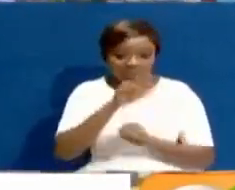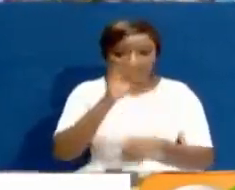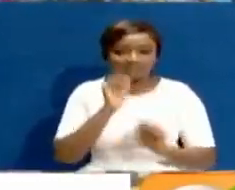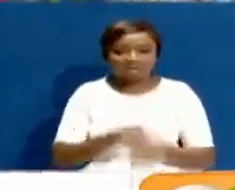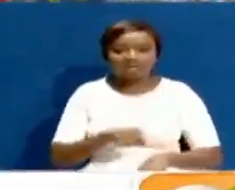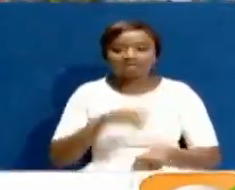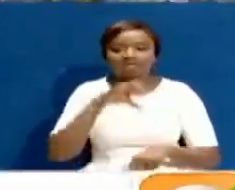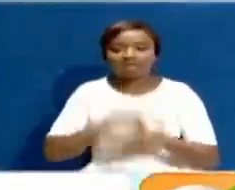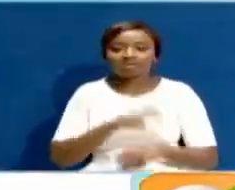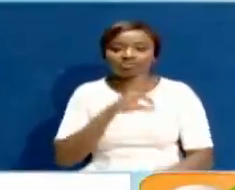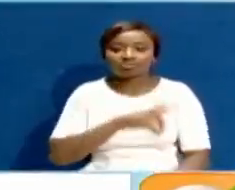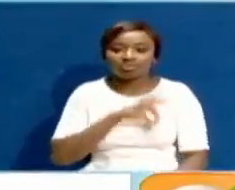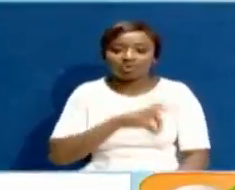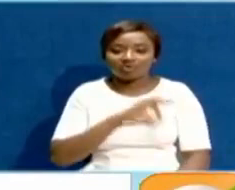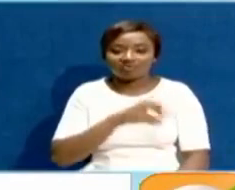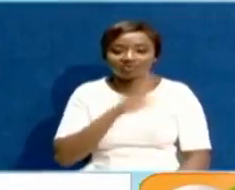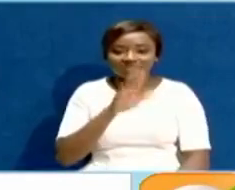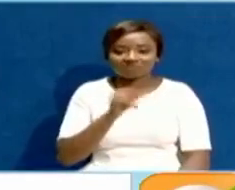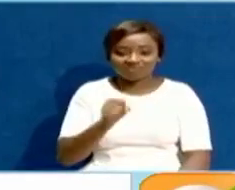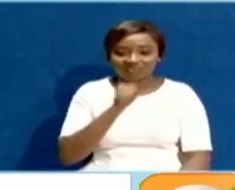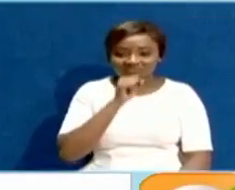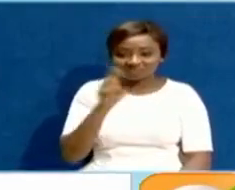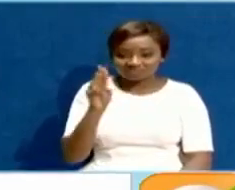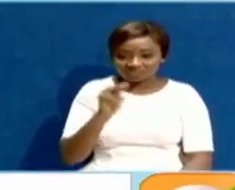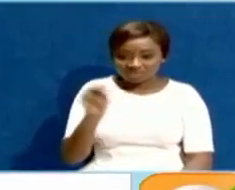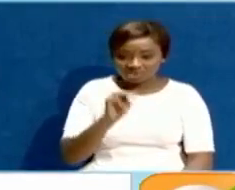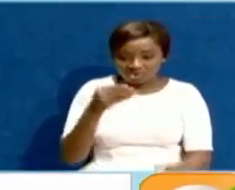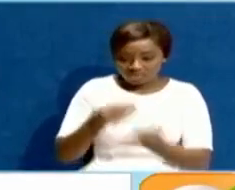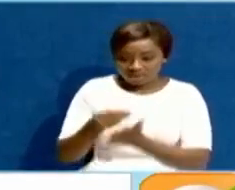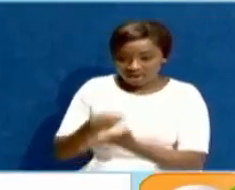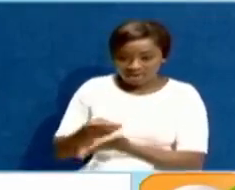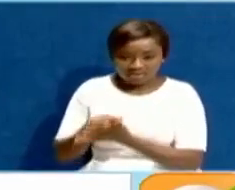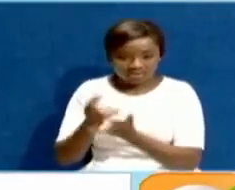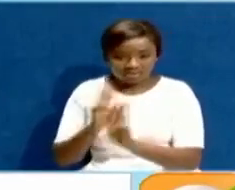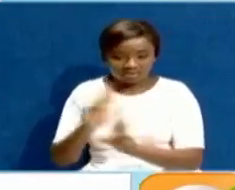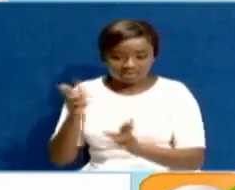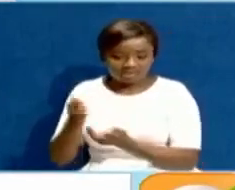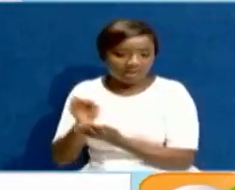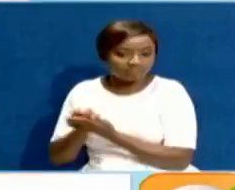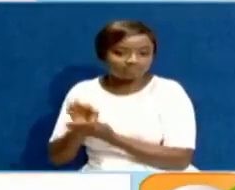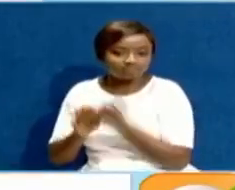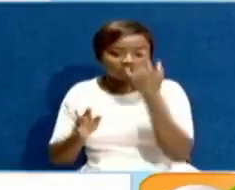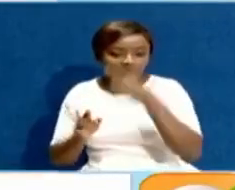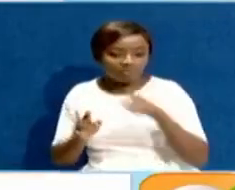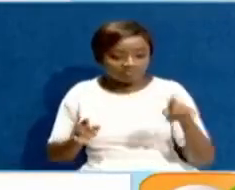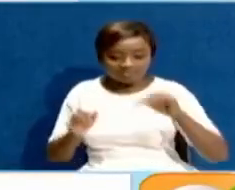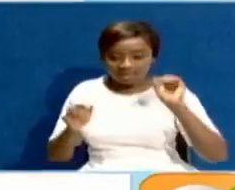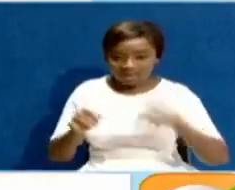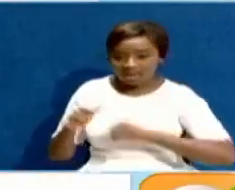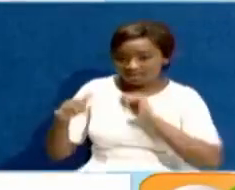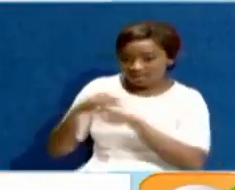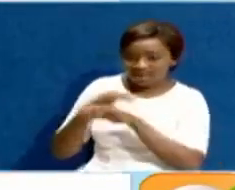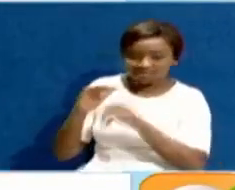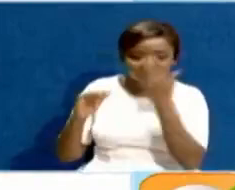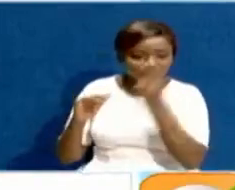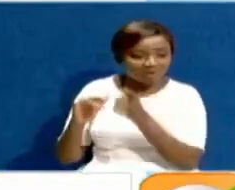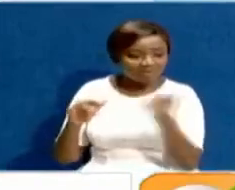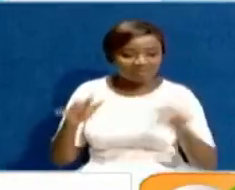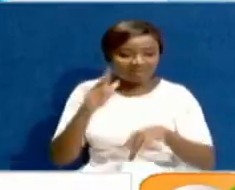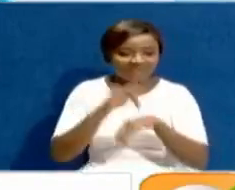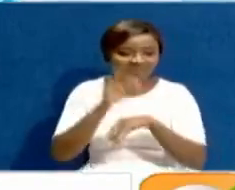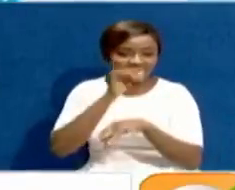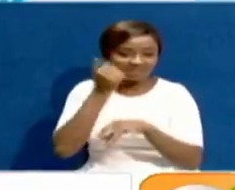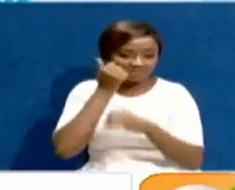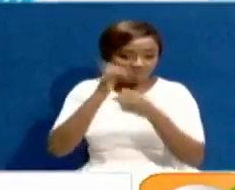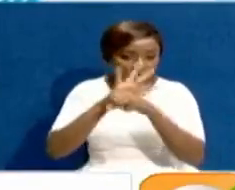Women Speak Forum. The Secretariat says women-led enterprises in Africa have been greatly affected by the pandemic. A